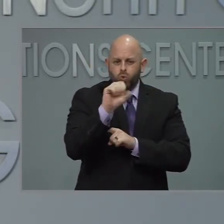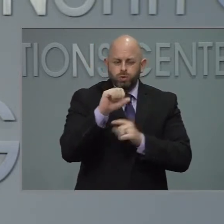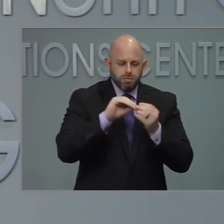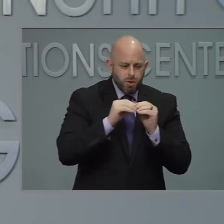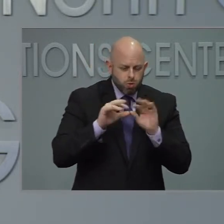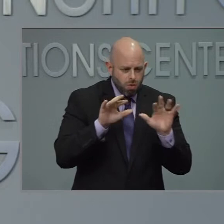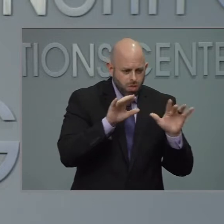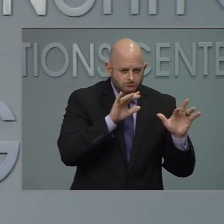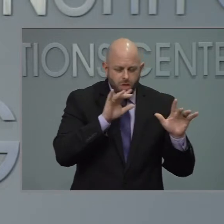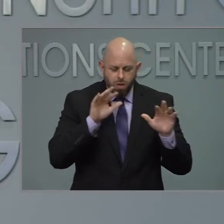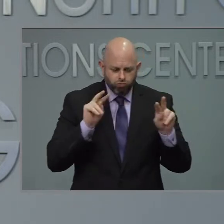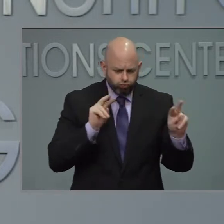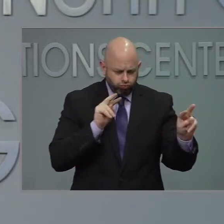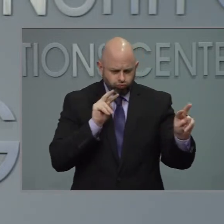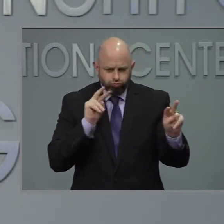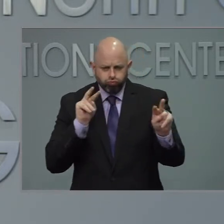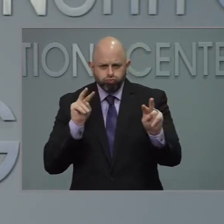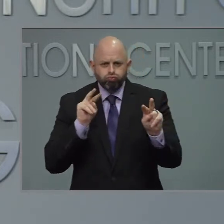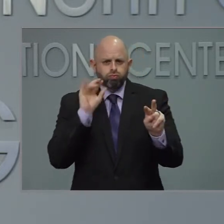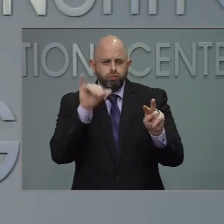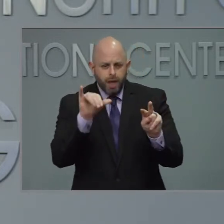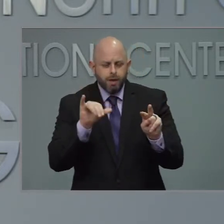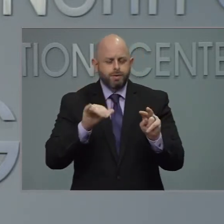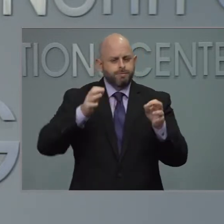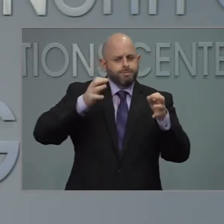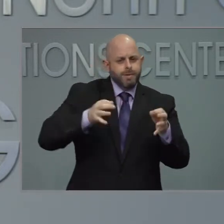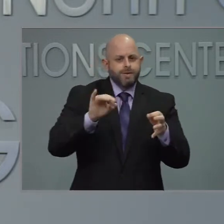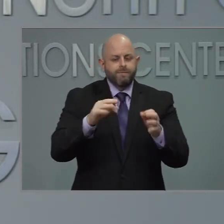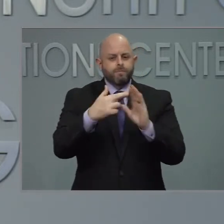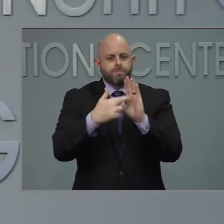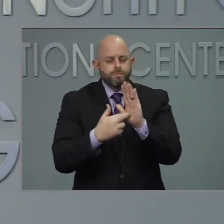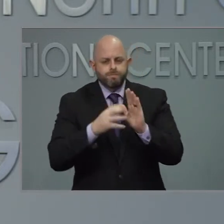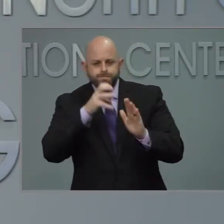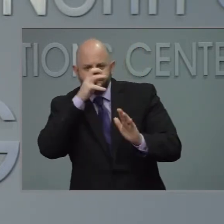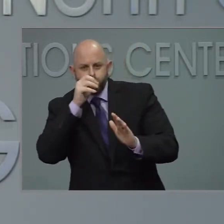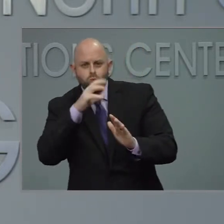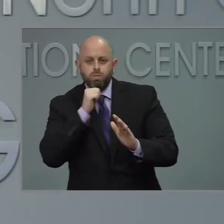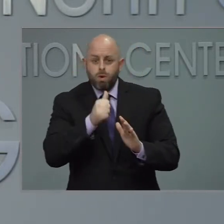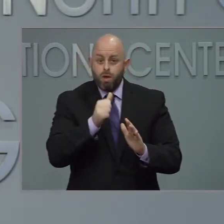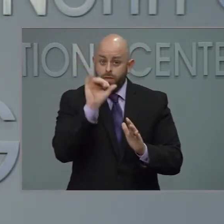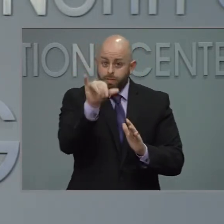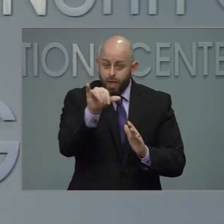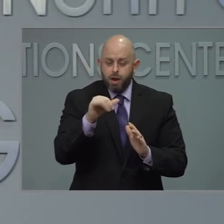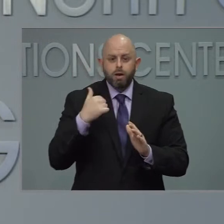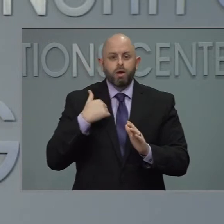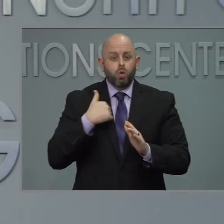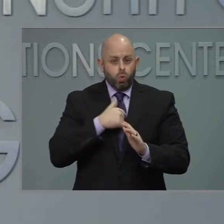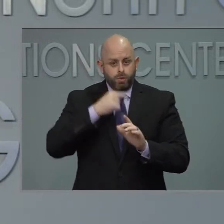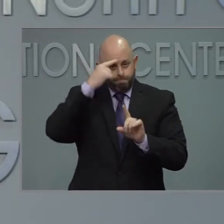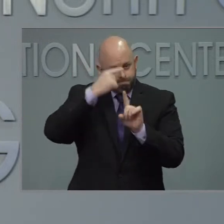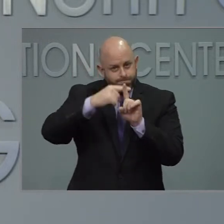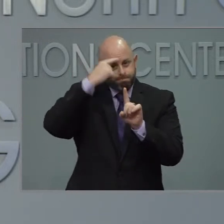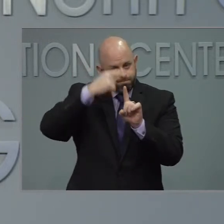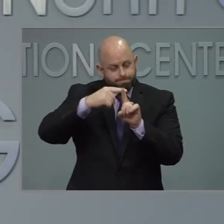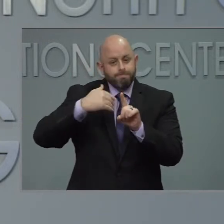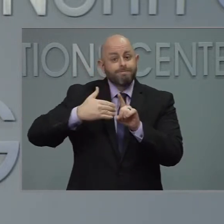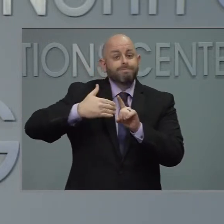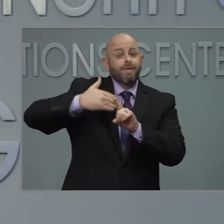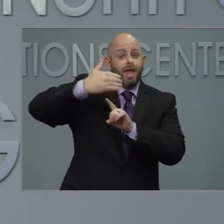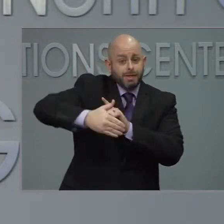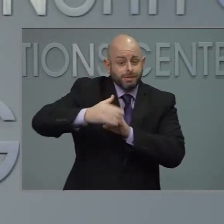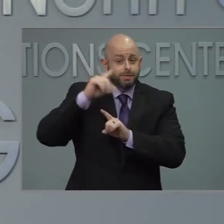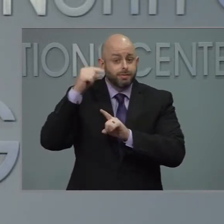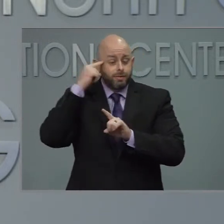easing of restrictions. And as I mentioned earlier, we are very hopeful that in the next executive order that we